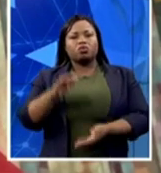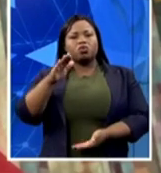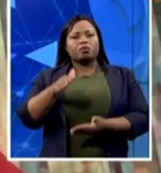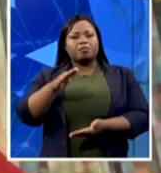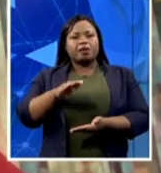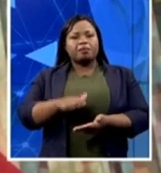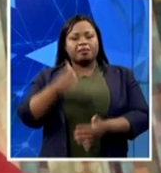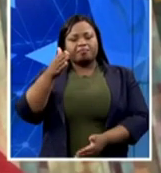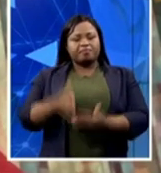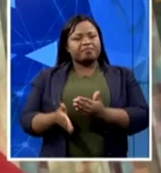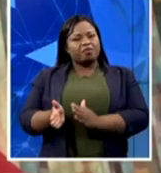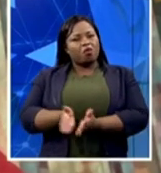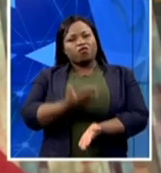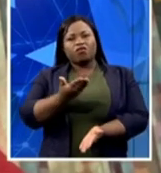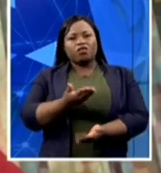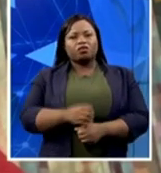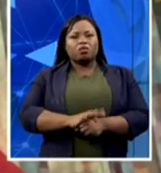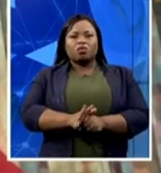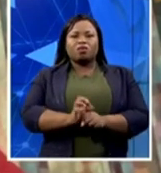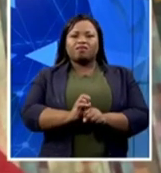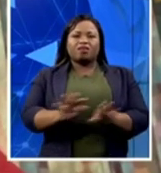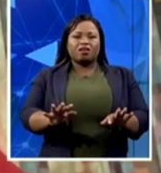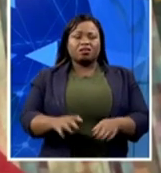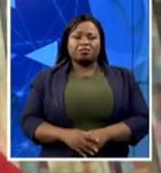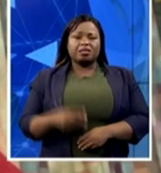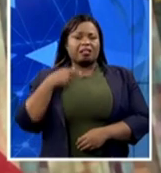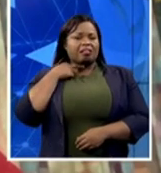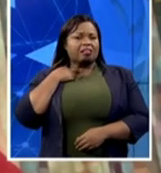is quite disappointing when the richest